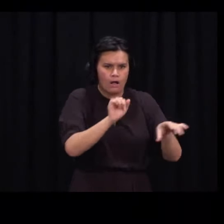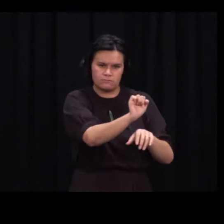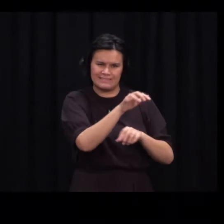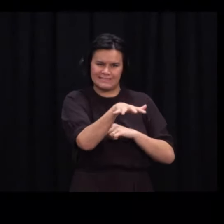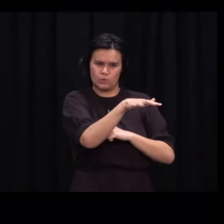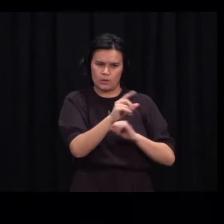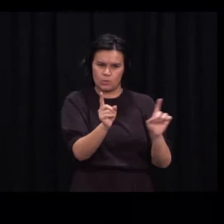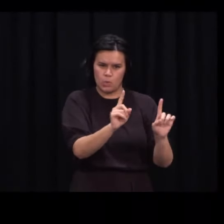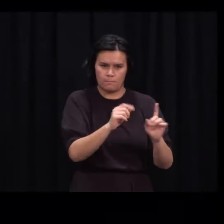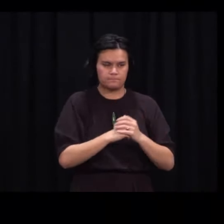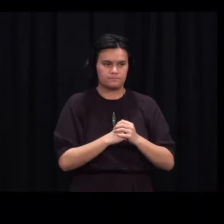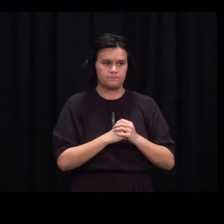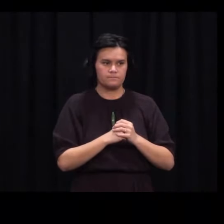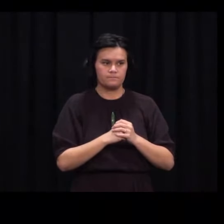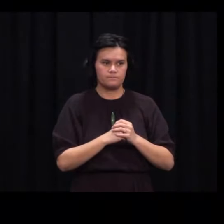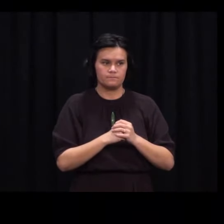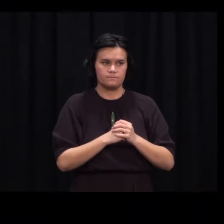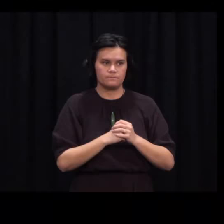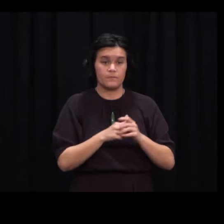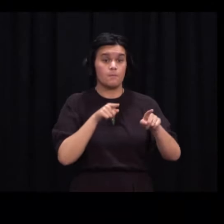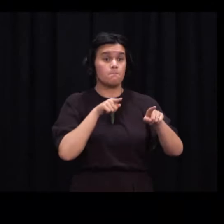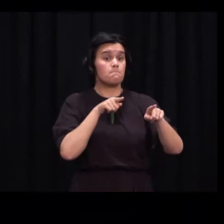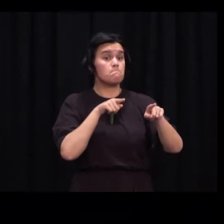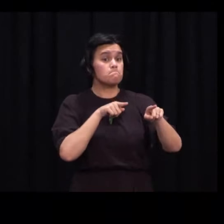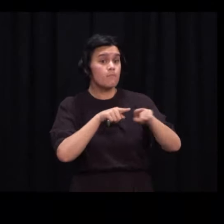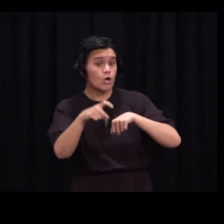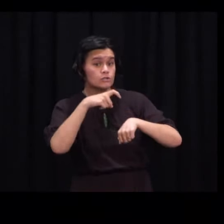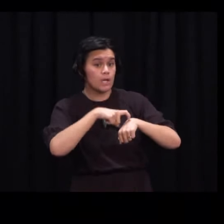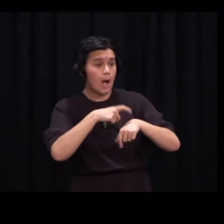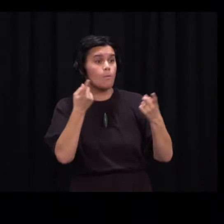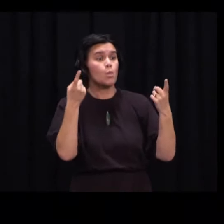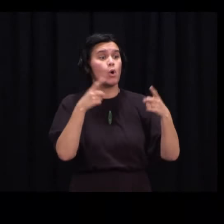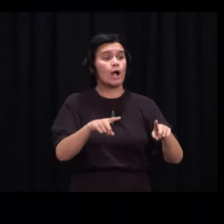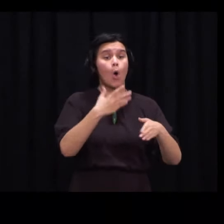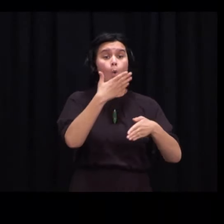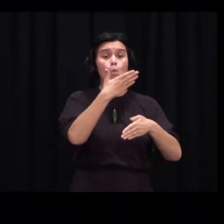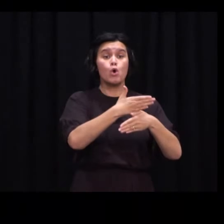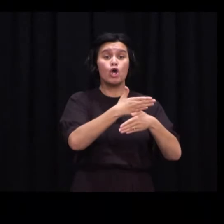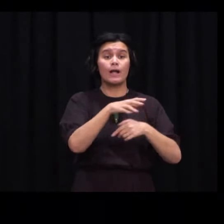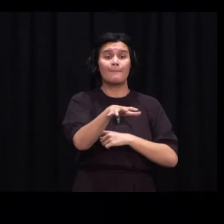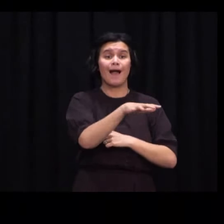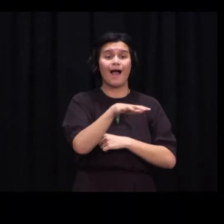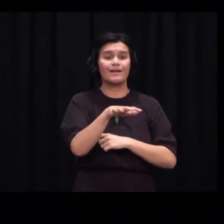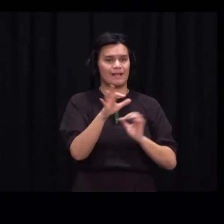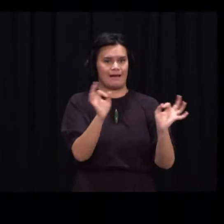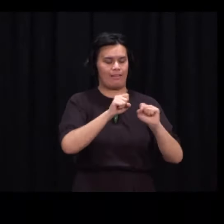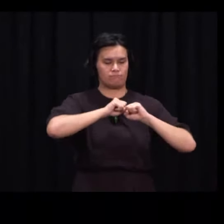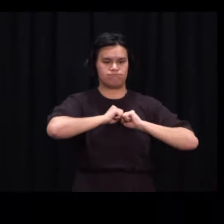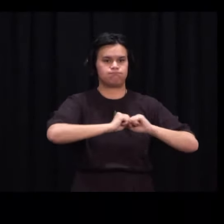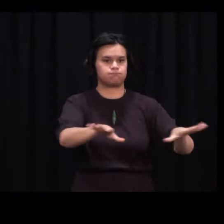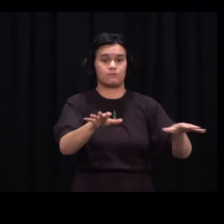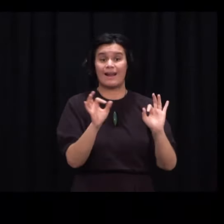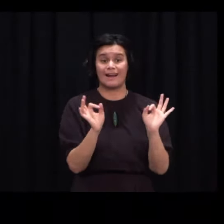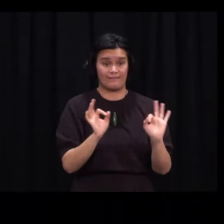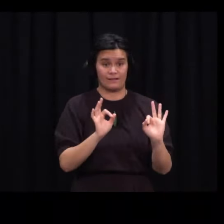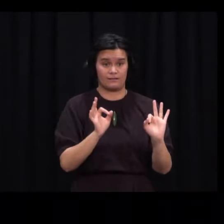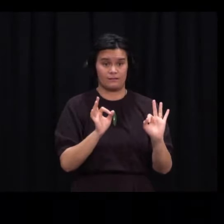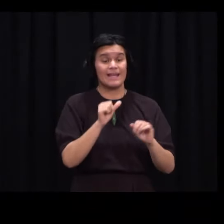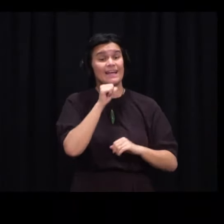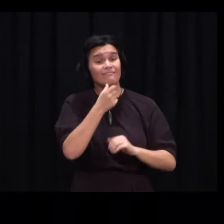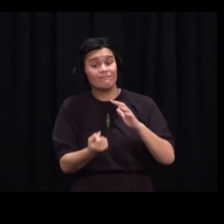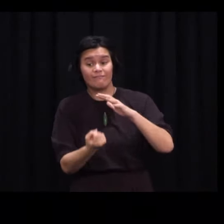most part, we haven't had widespread issues with workplaces. Where we have had cases at work sites, these have